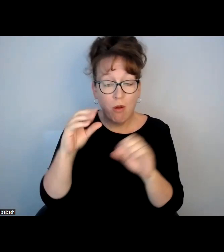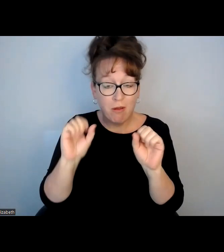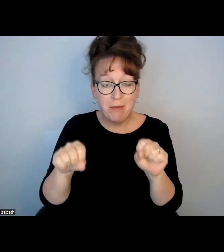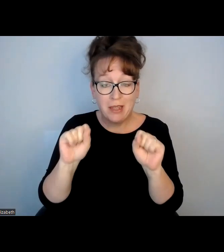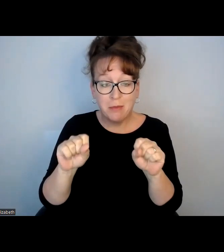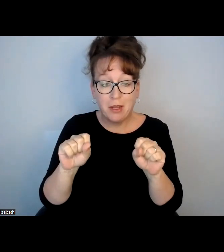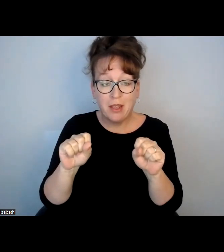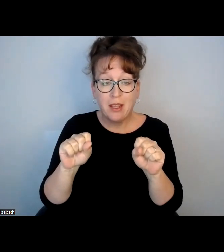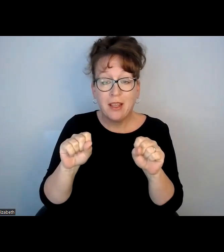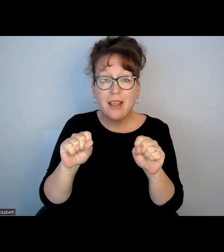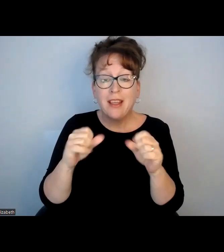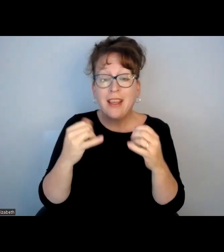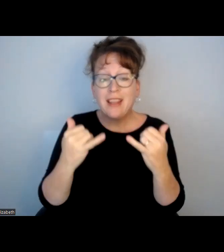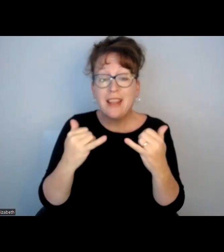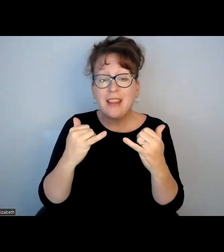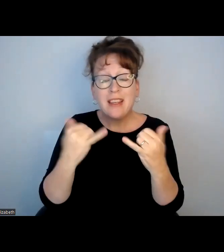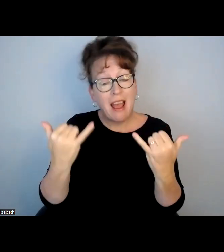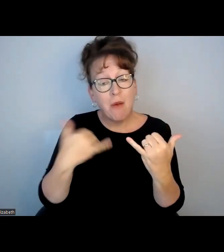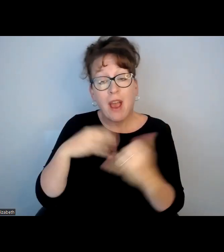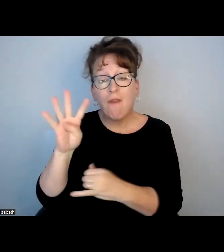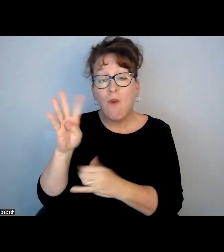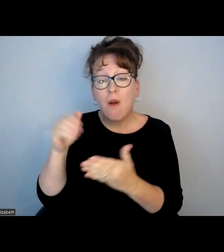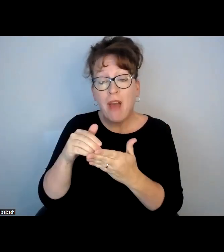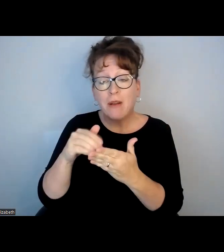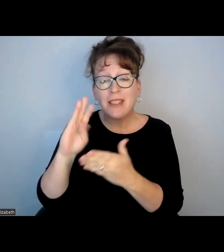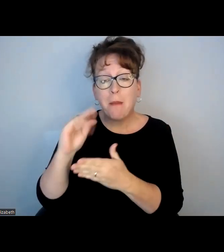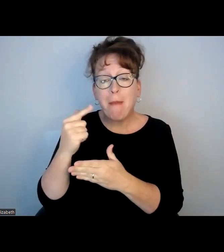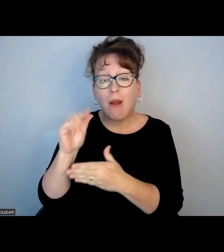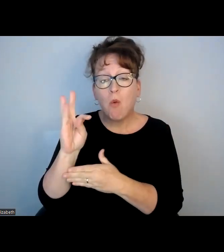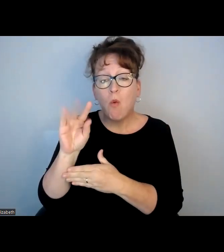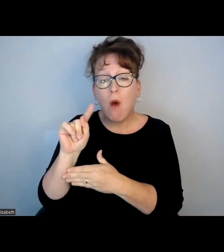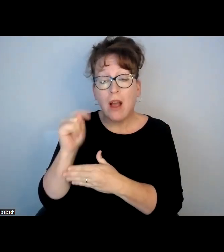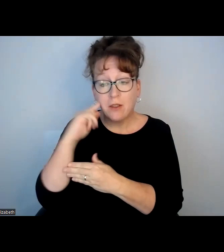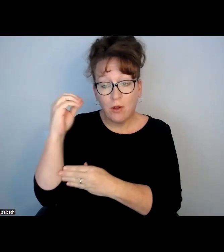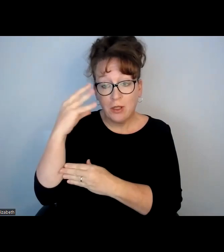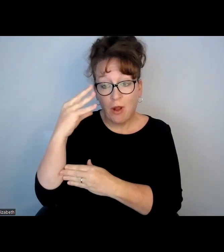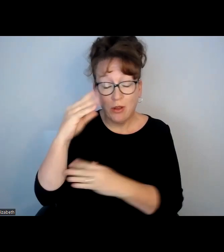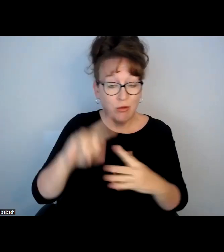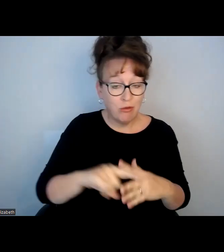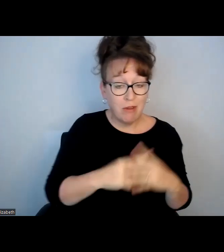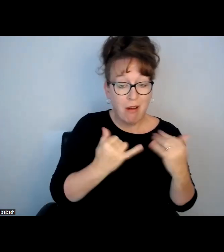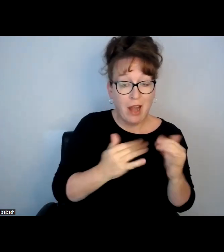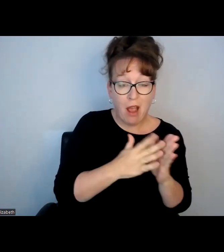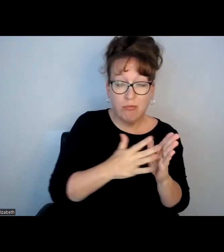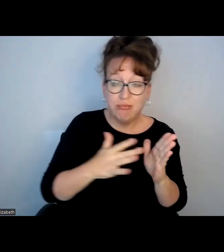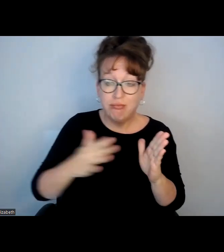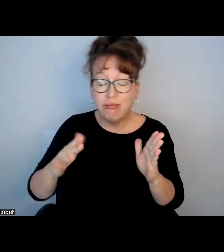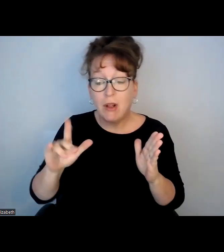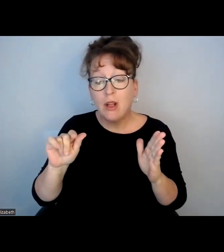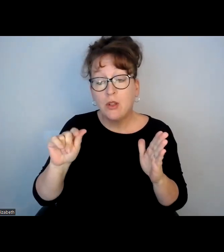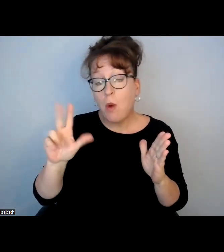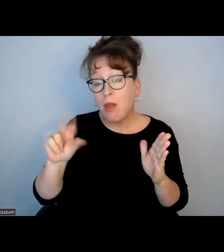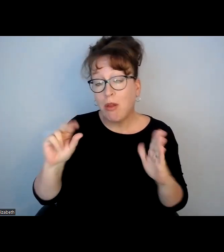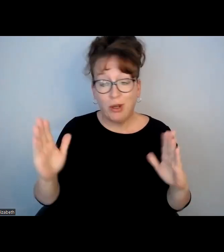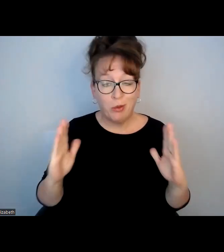that is constructed is about 4,000 megawatts of solar. So between now and 2030, what our clean energy and climate plan